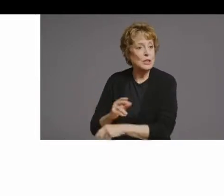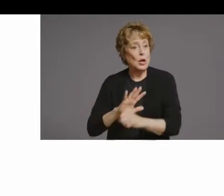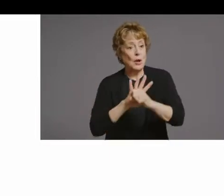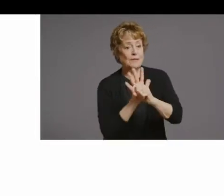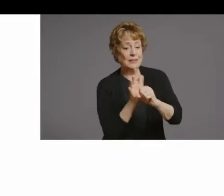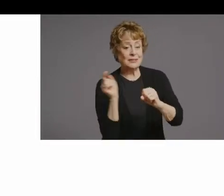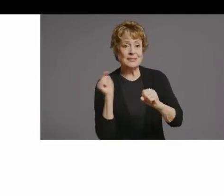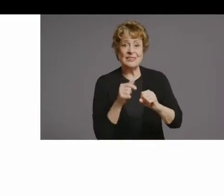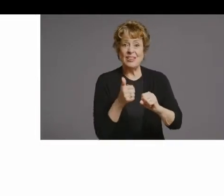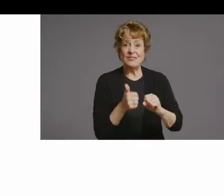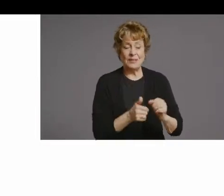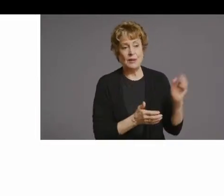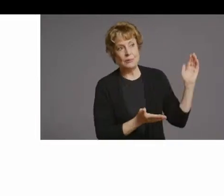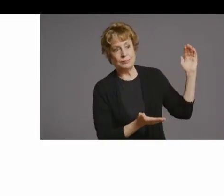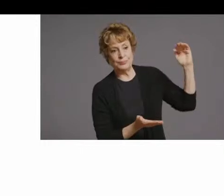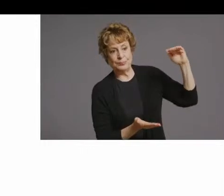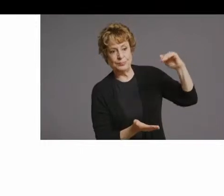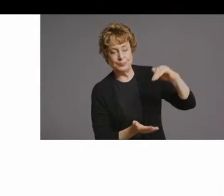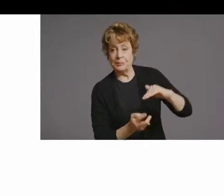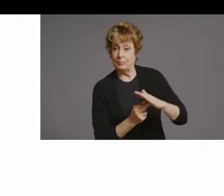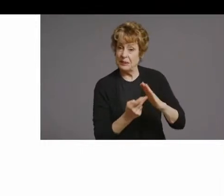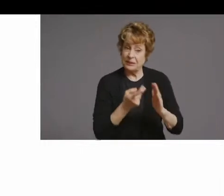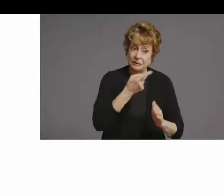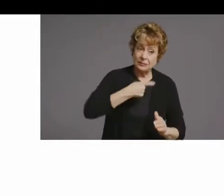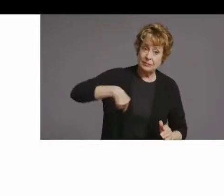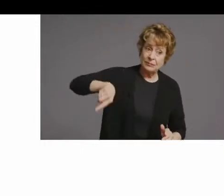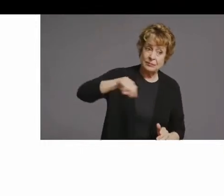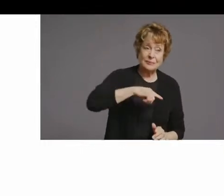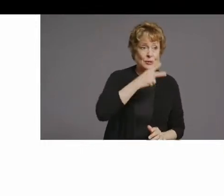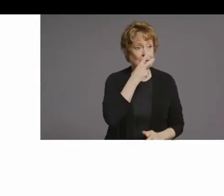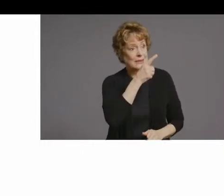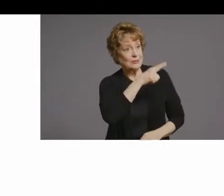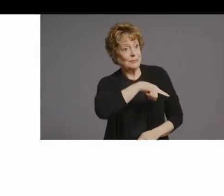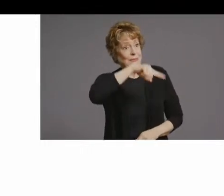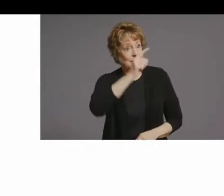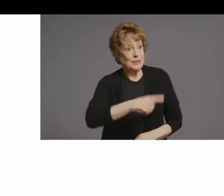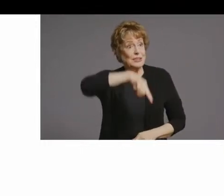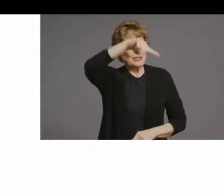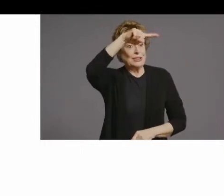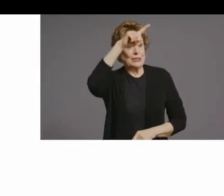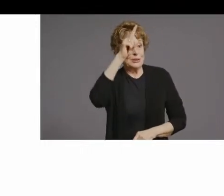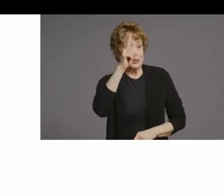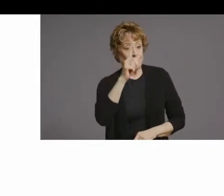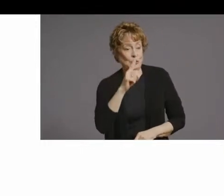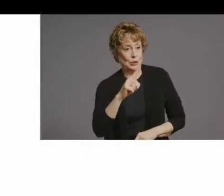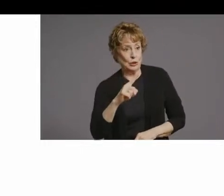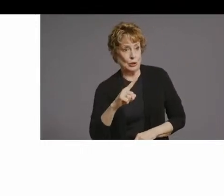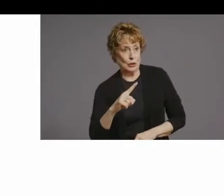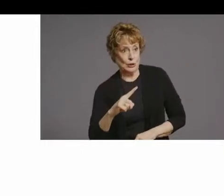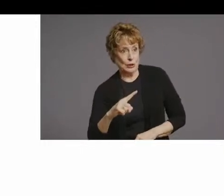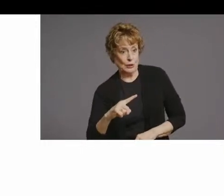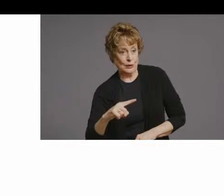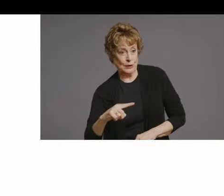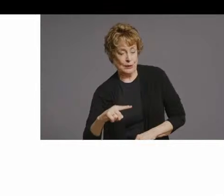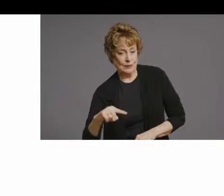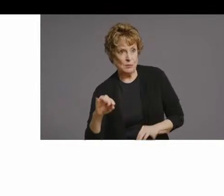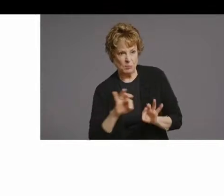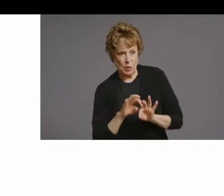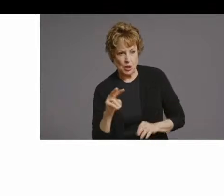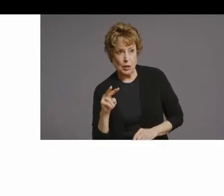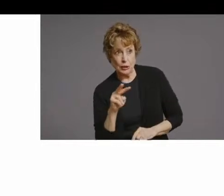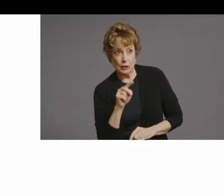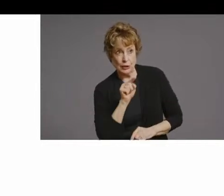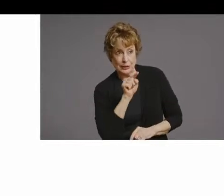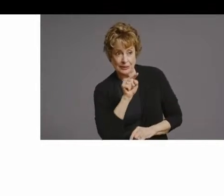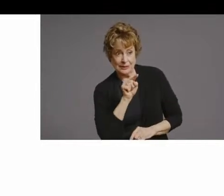Again, here is our epi curve of the entire pandemic with important events and dates overlaid. You